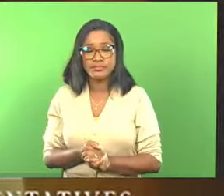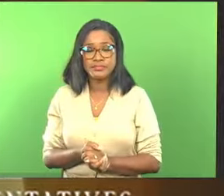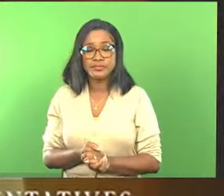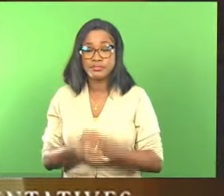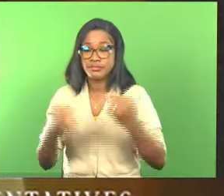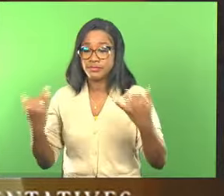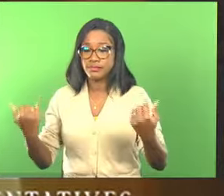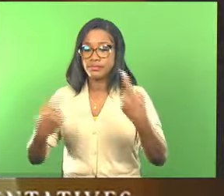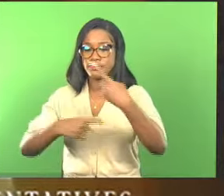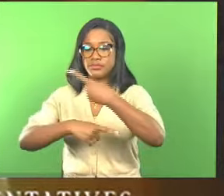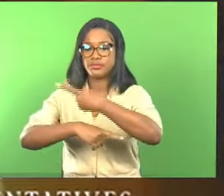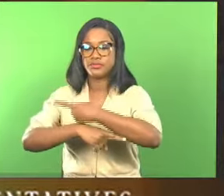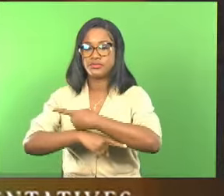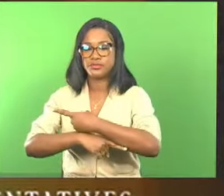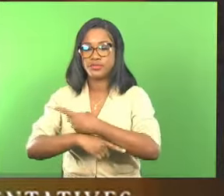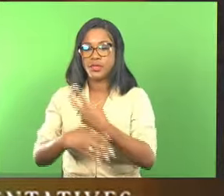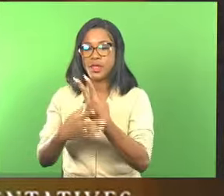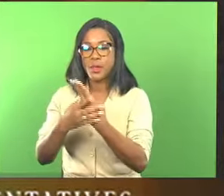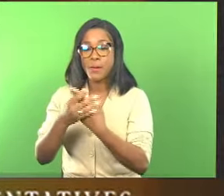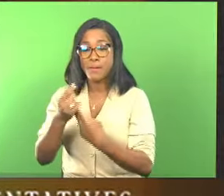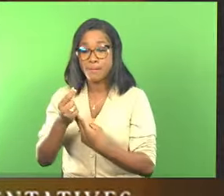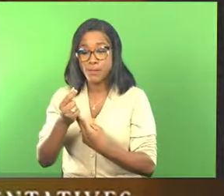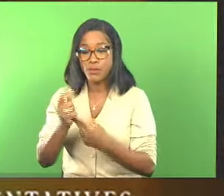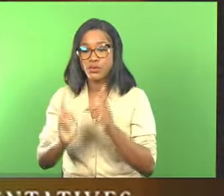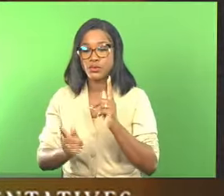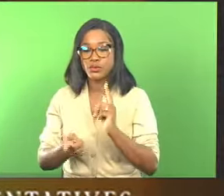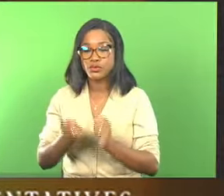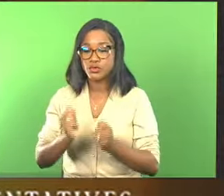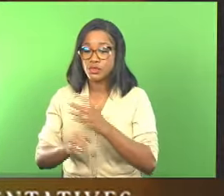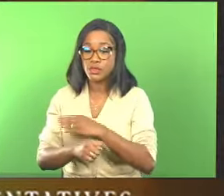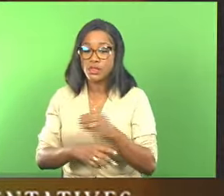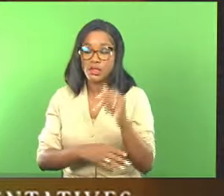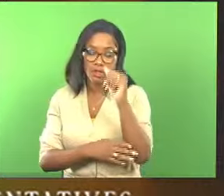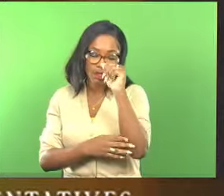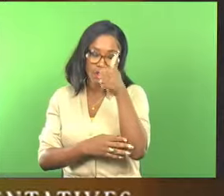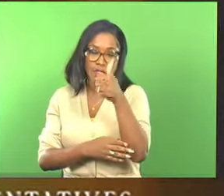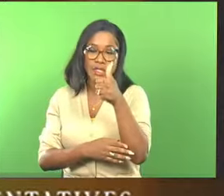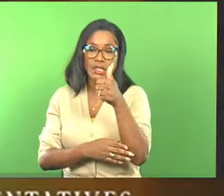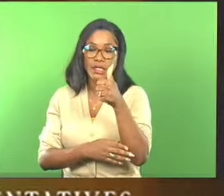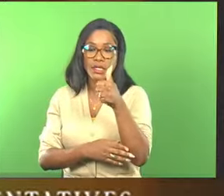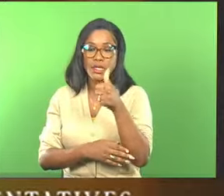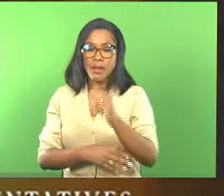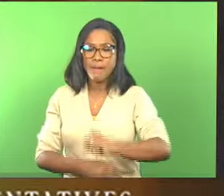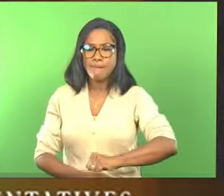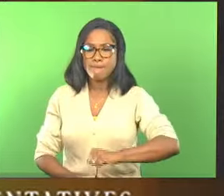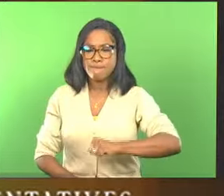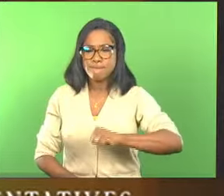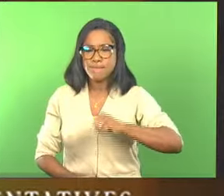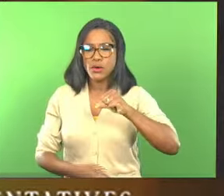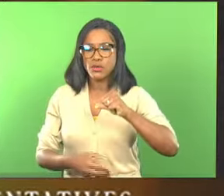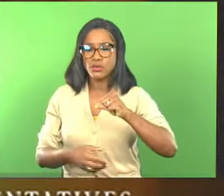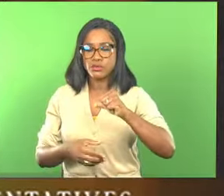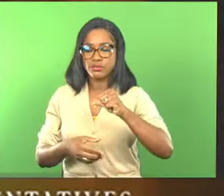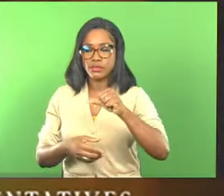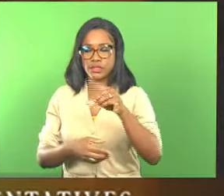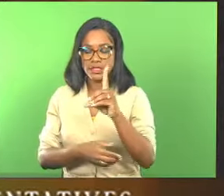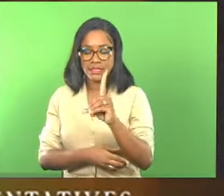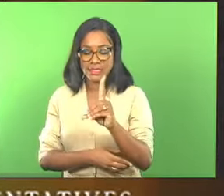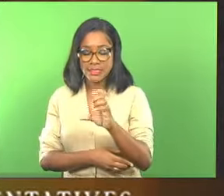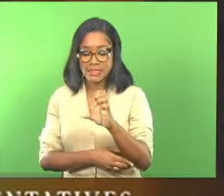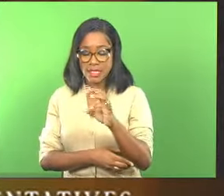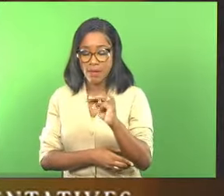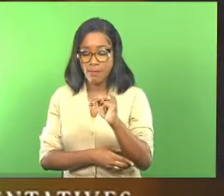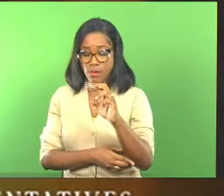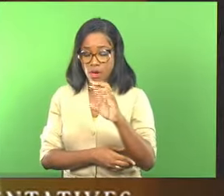Today, both our nations stand as proud democracies